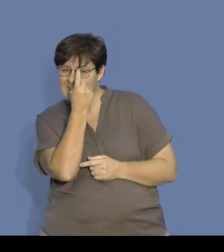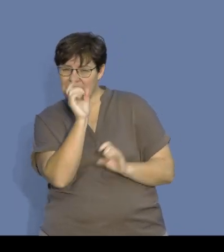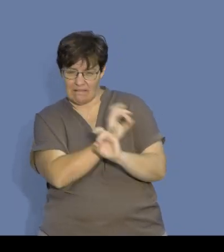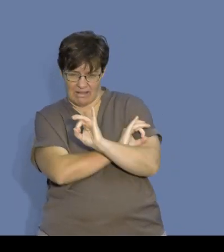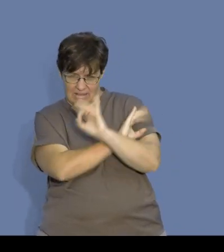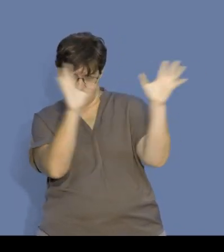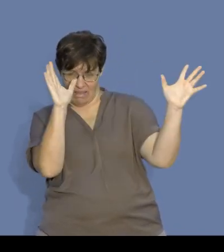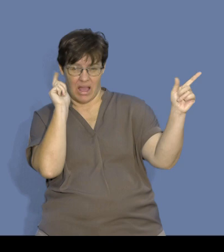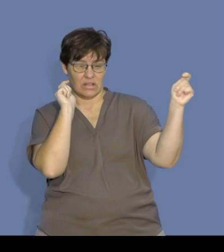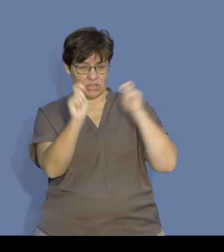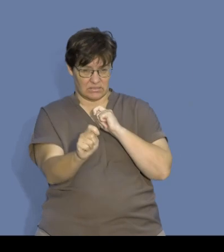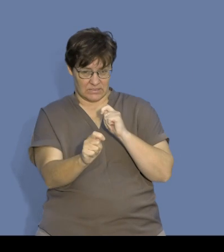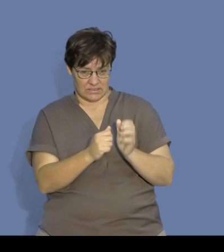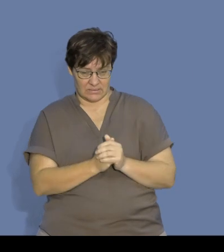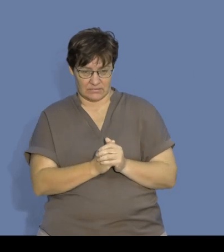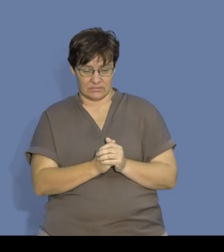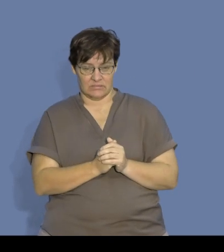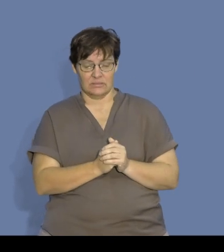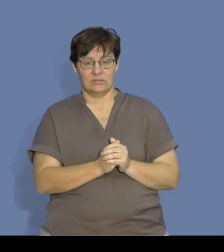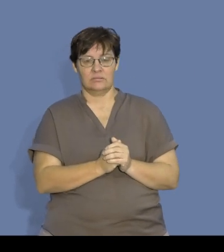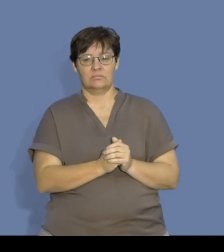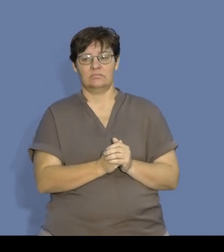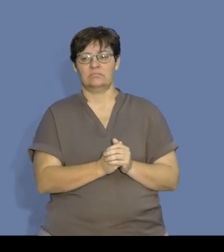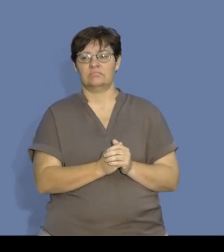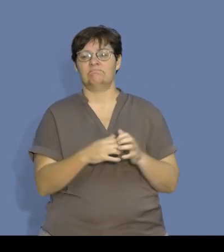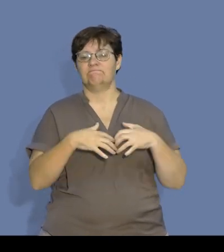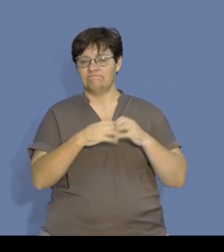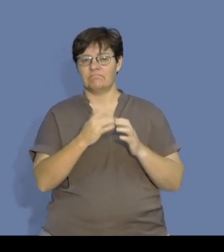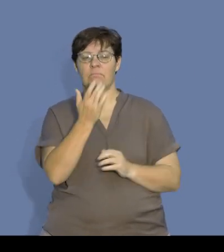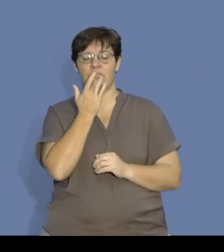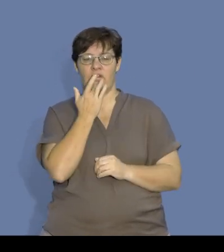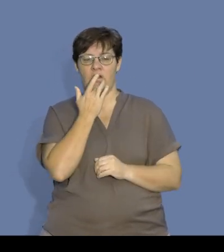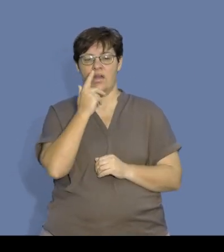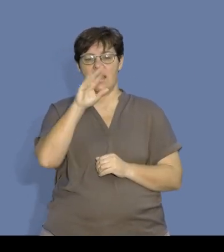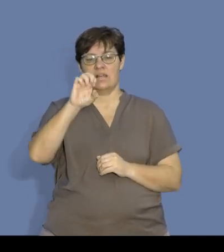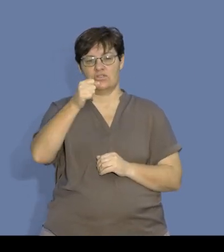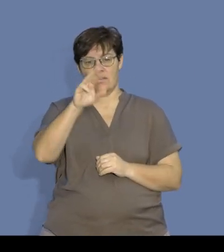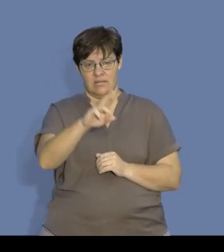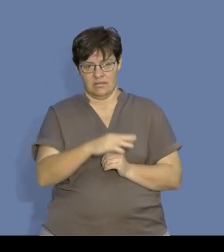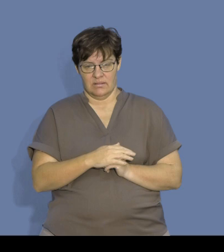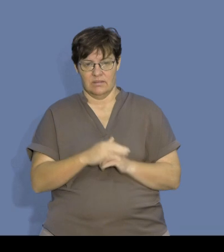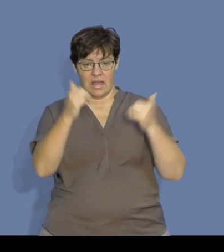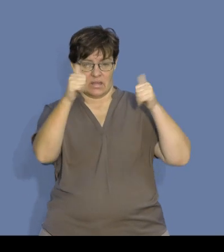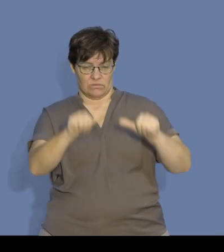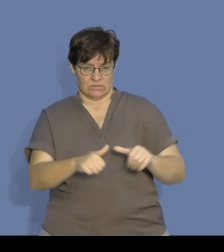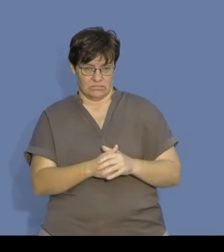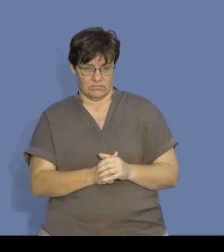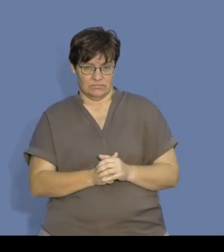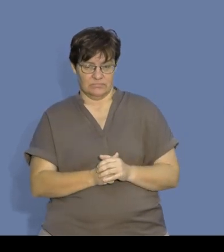this adjustment or these adjustments in detail, I would prefer to draw up our ledger